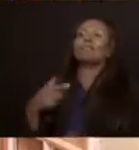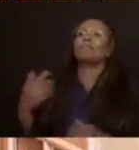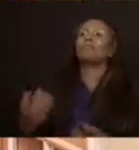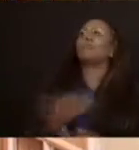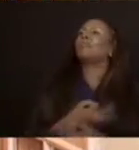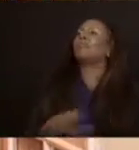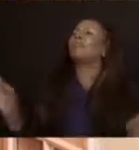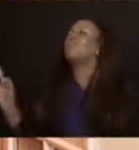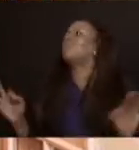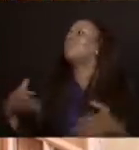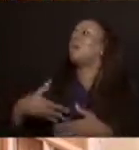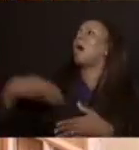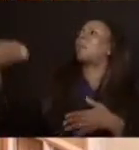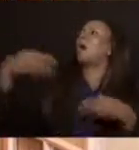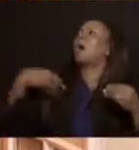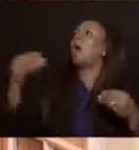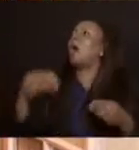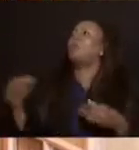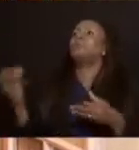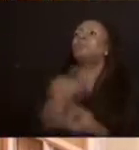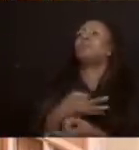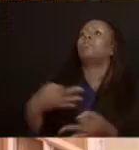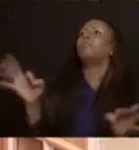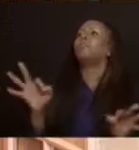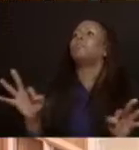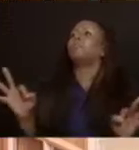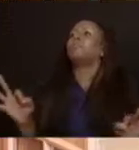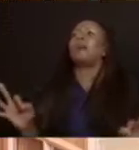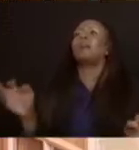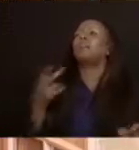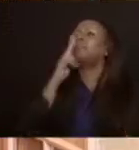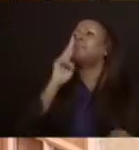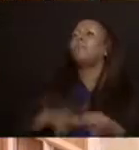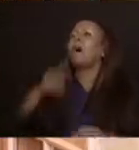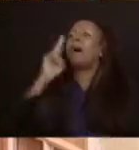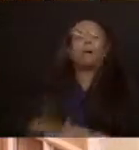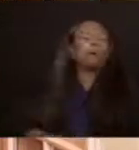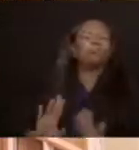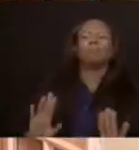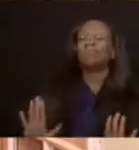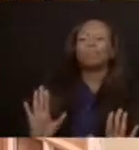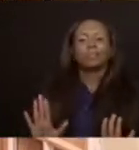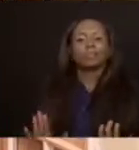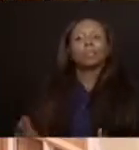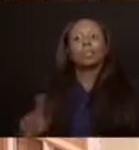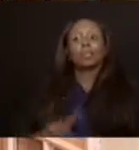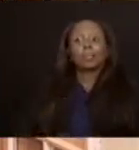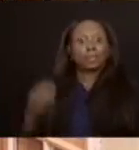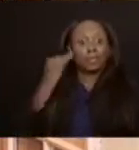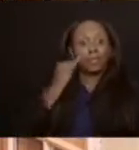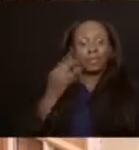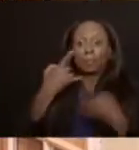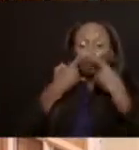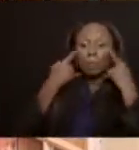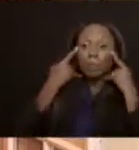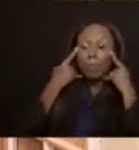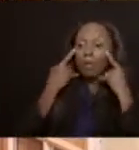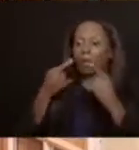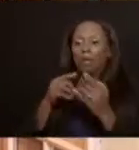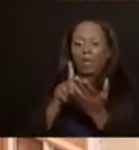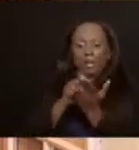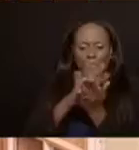and forget about protocols, but we believe that even with the use of the protocols, the sanitizing and the mask and